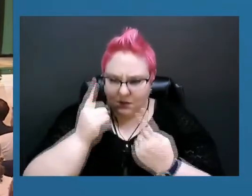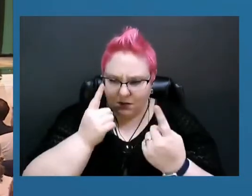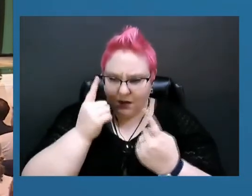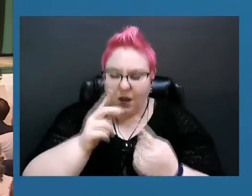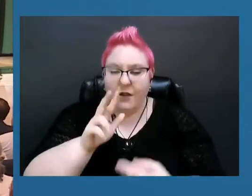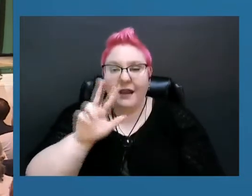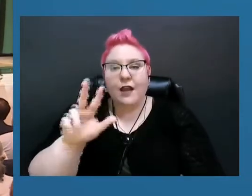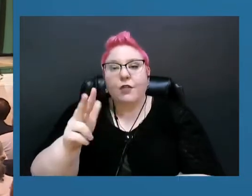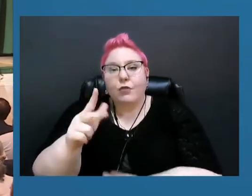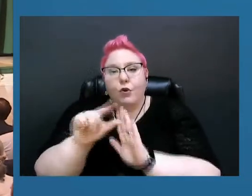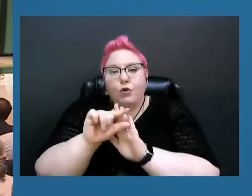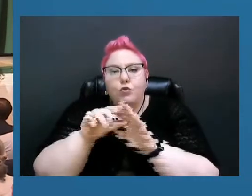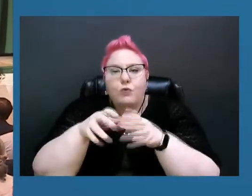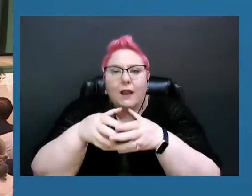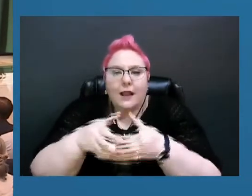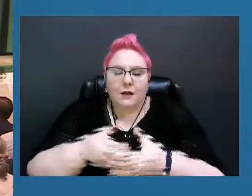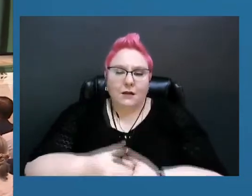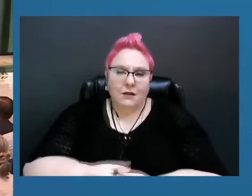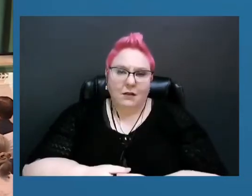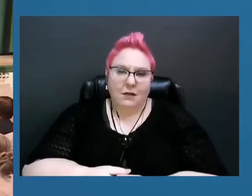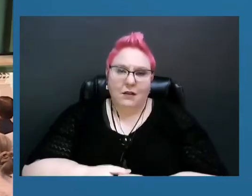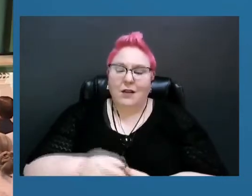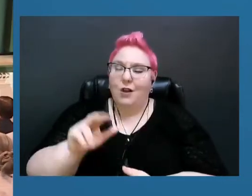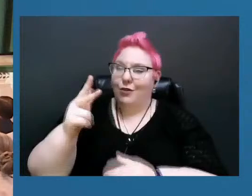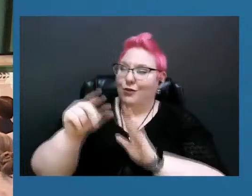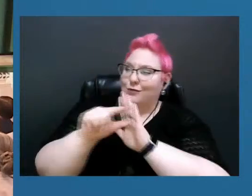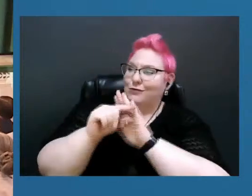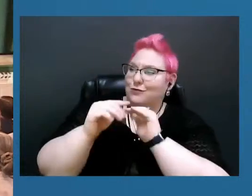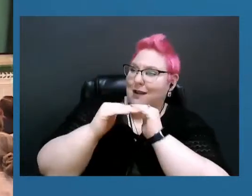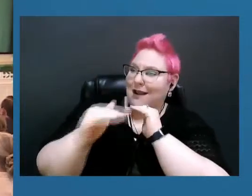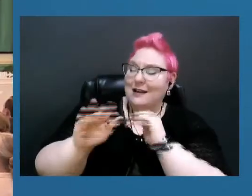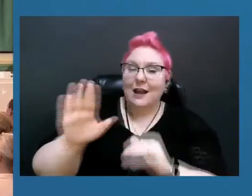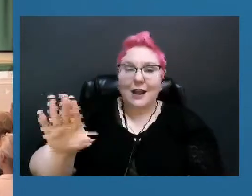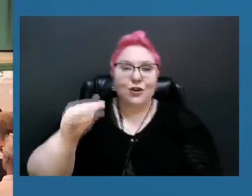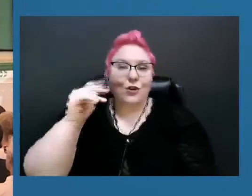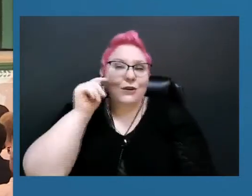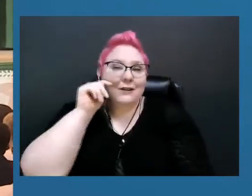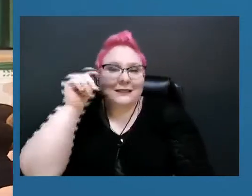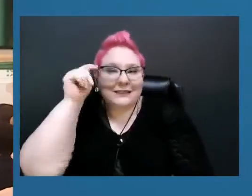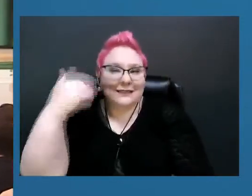grader and her teenage twin brothers and their mother.